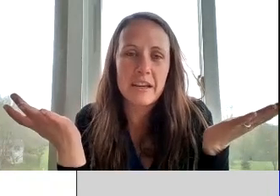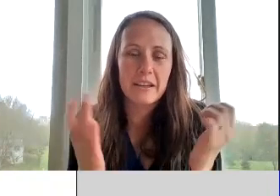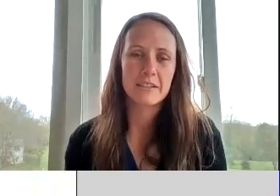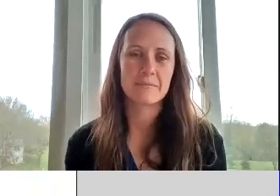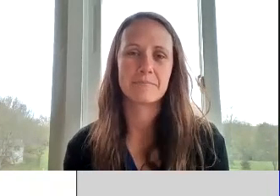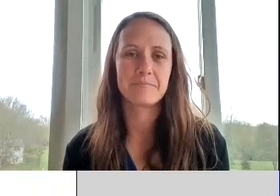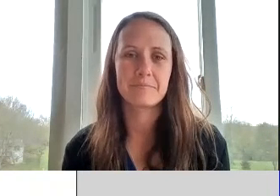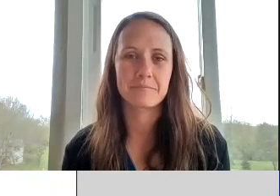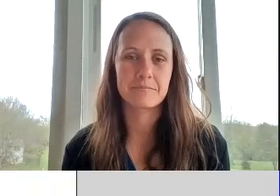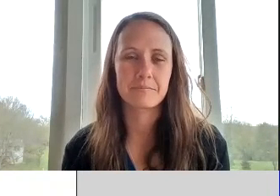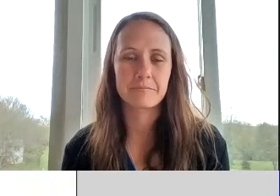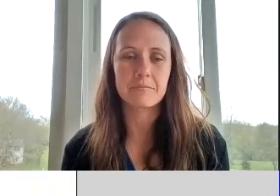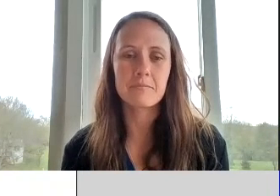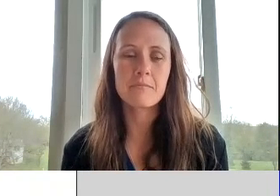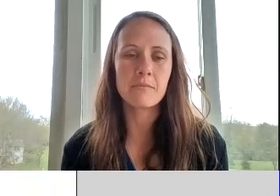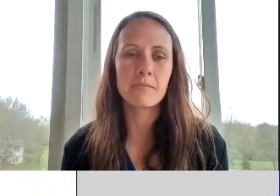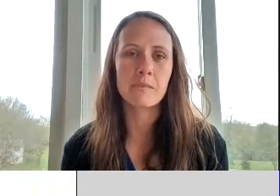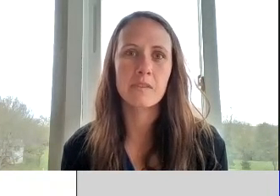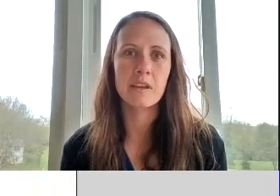tree?